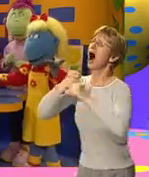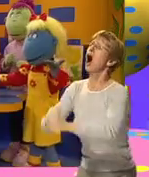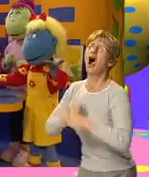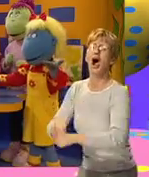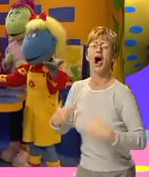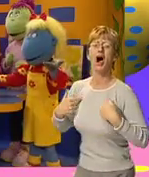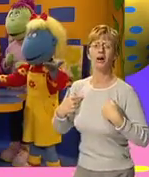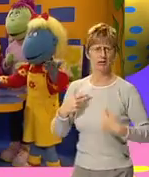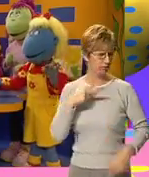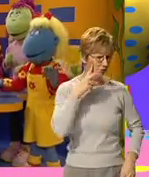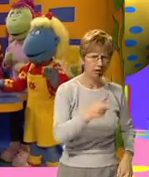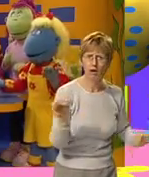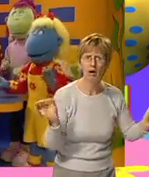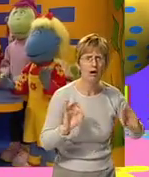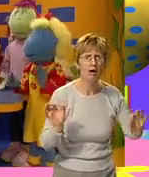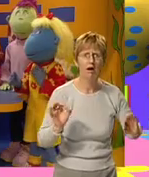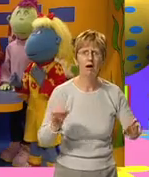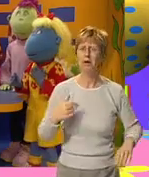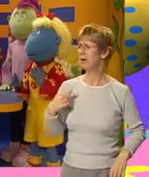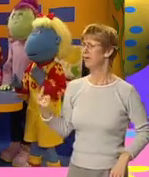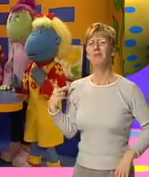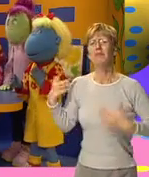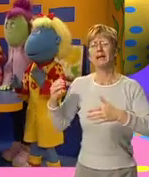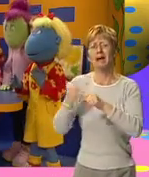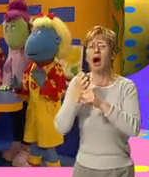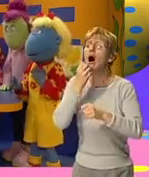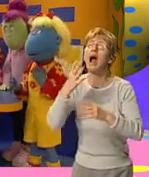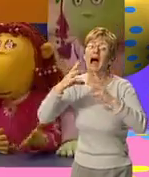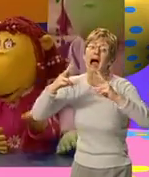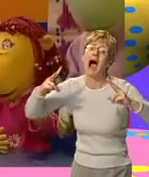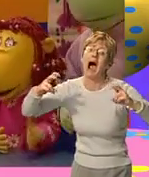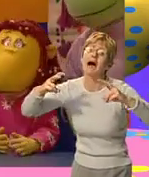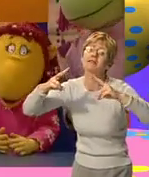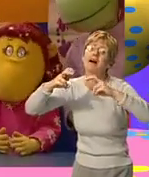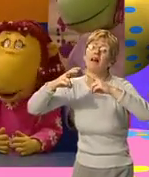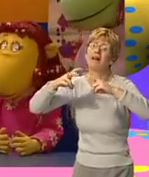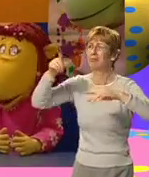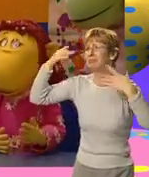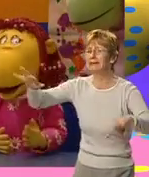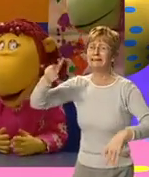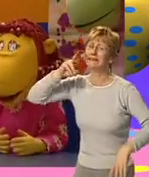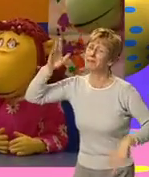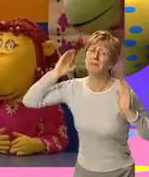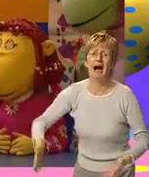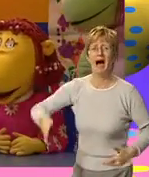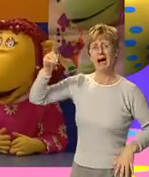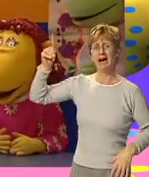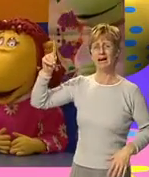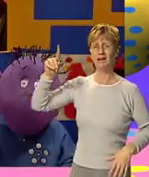horse? No, I didn't see that either. And we made a lovely castle. Yeah. You must have seen